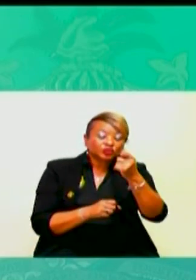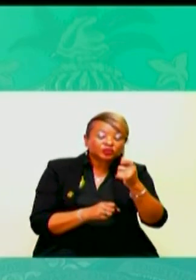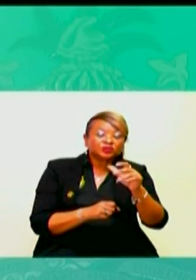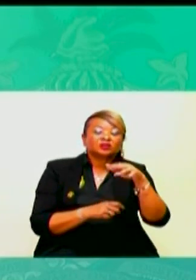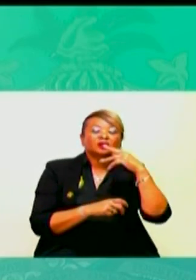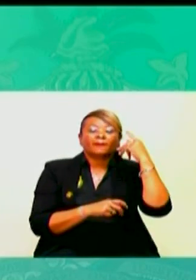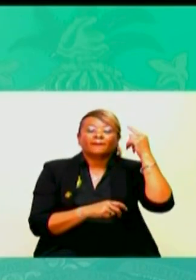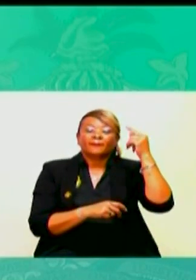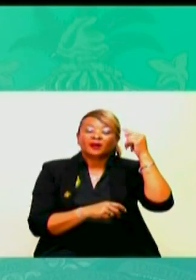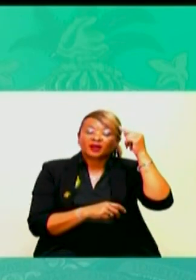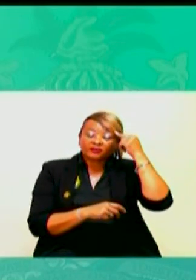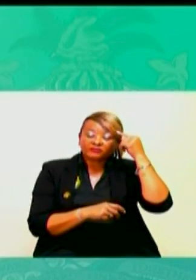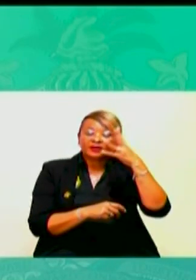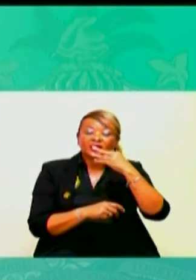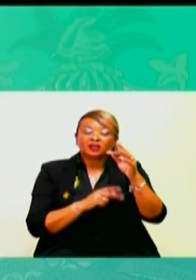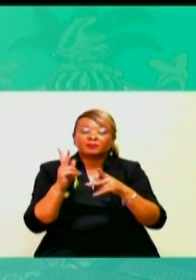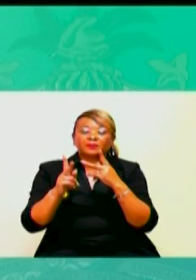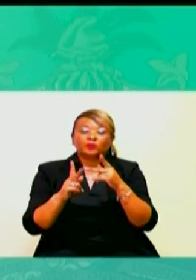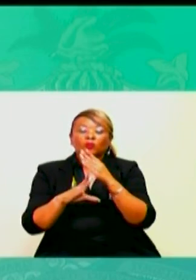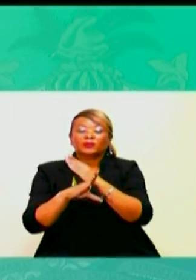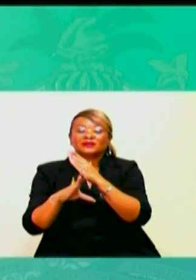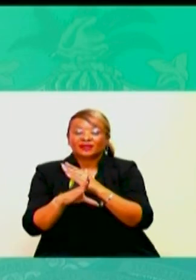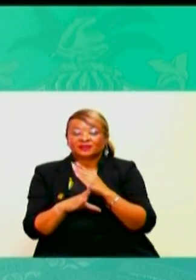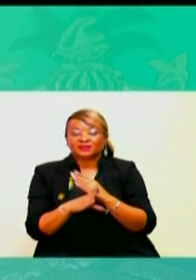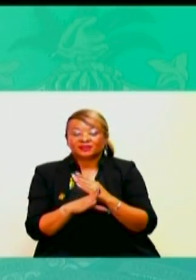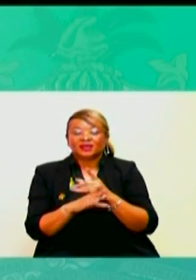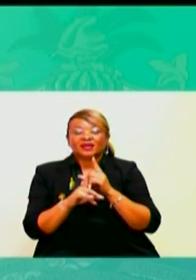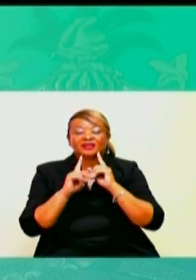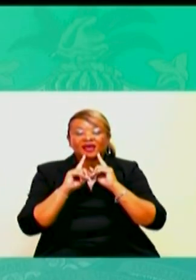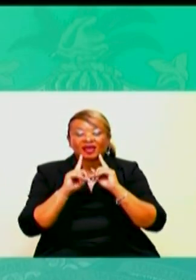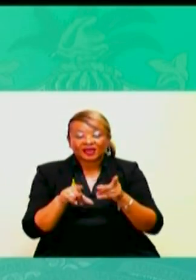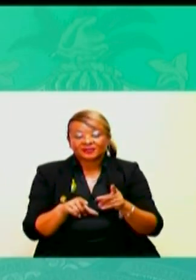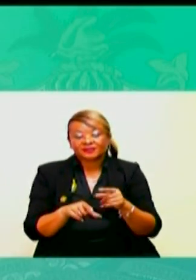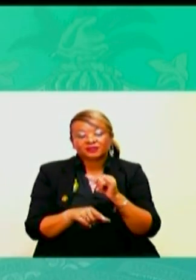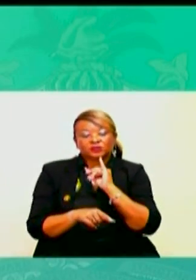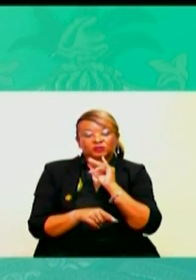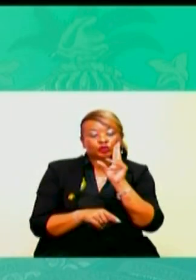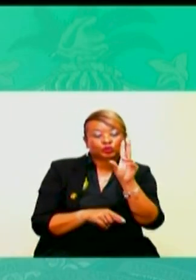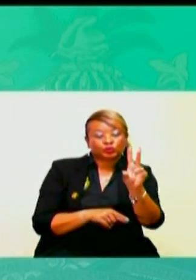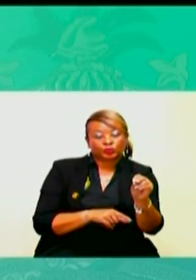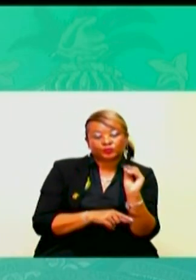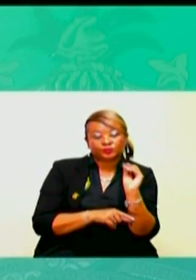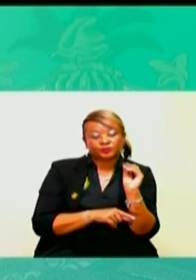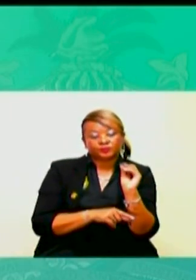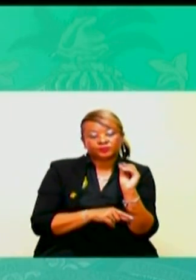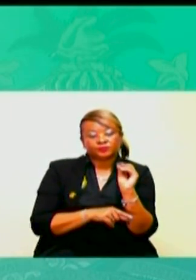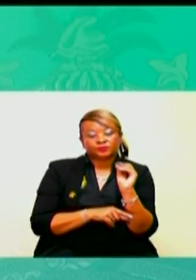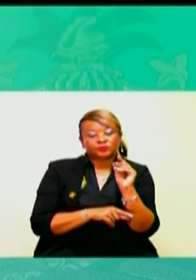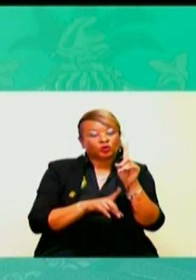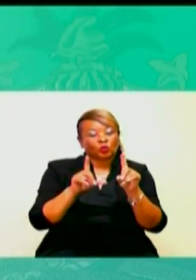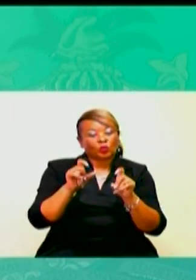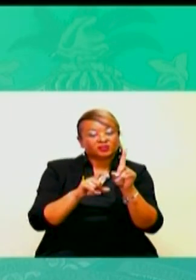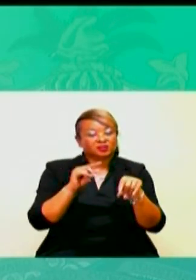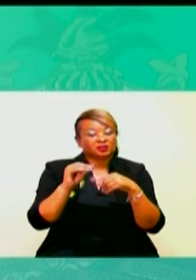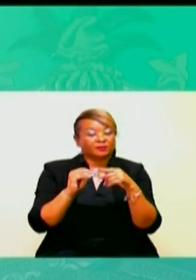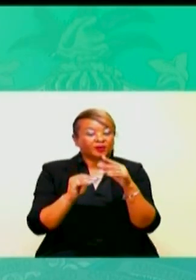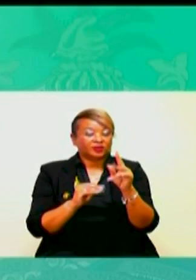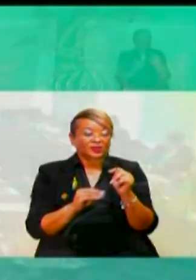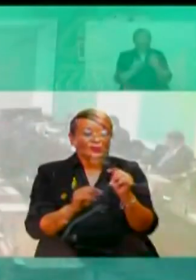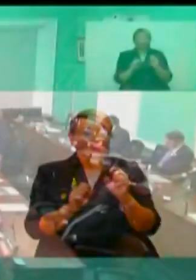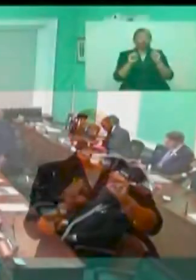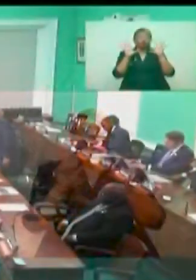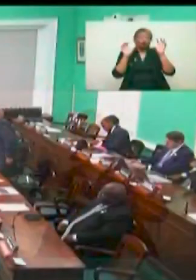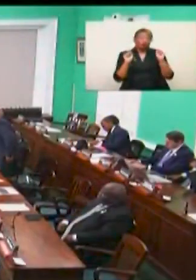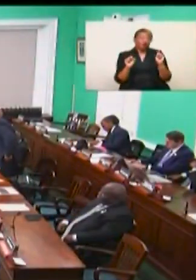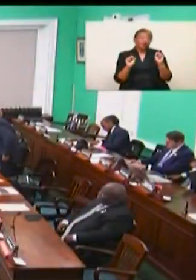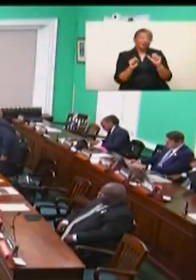people of the Commonwealth of the Bahamas were protected. And the answer has to be no. Have to be, no question about it. Mm-hmm. I'll be shocked